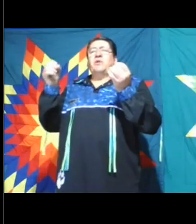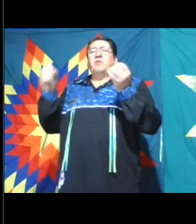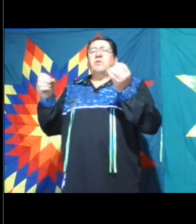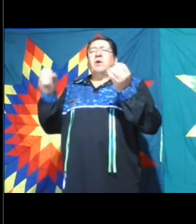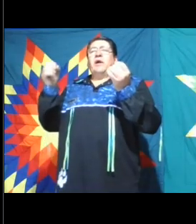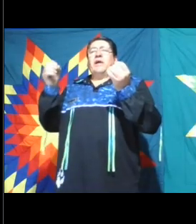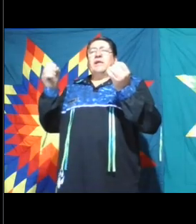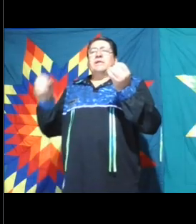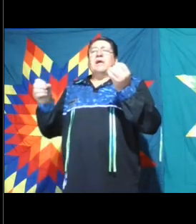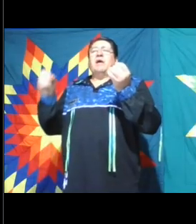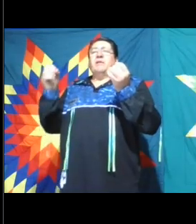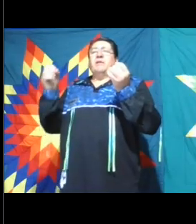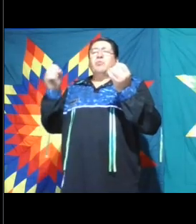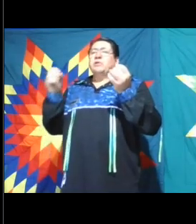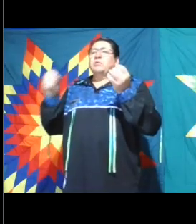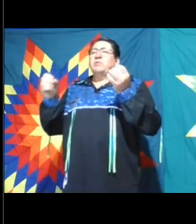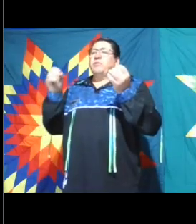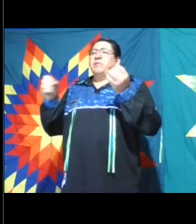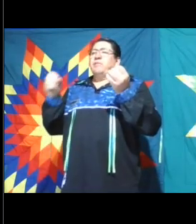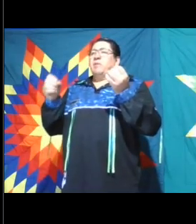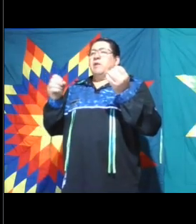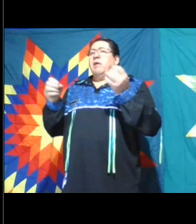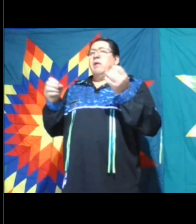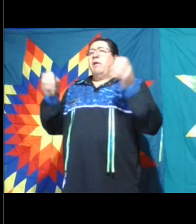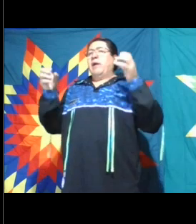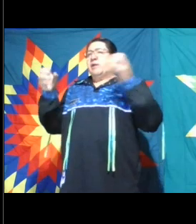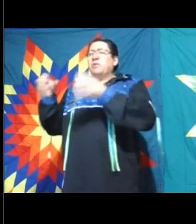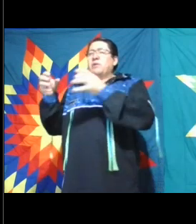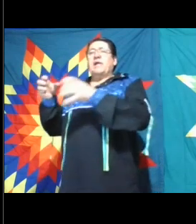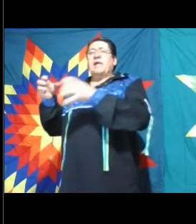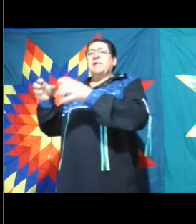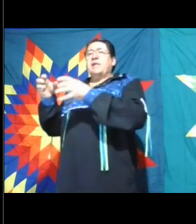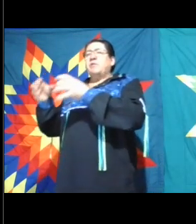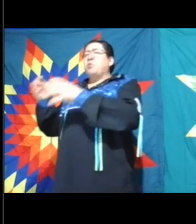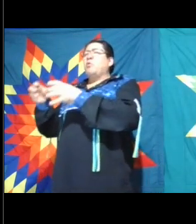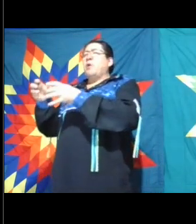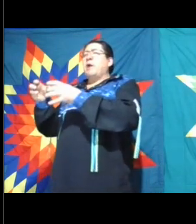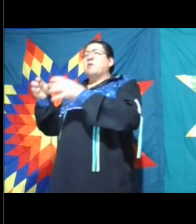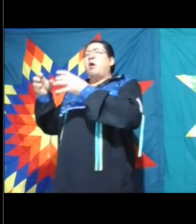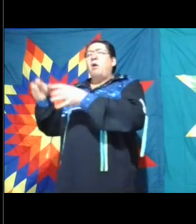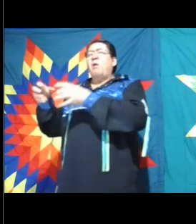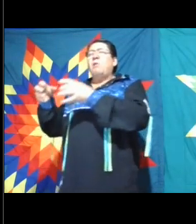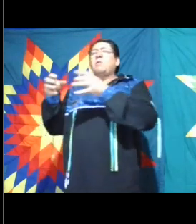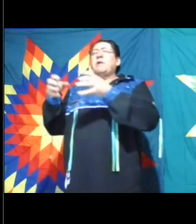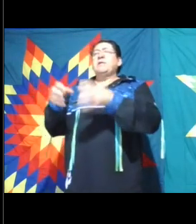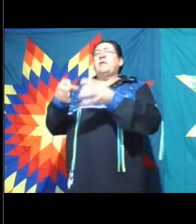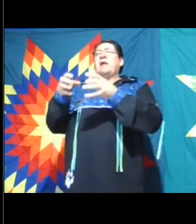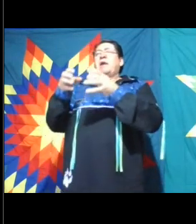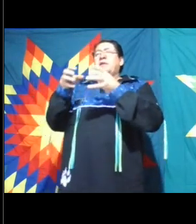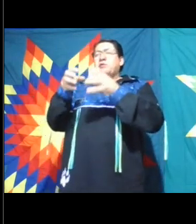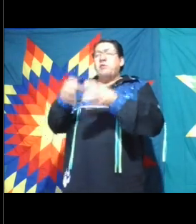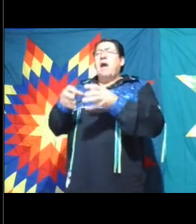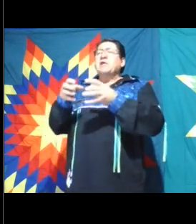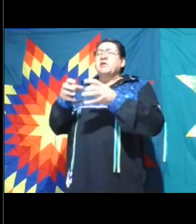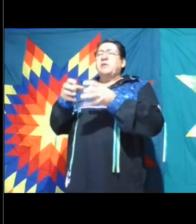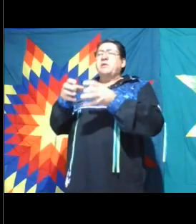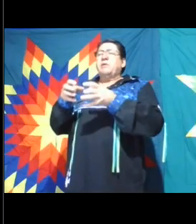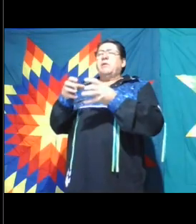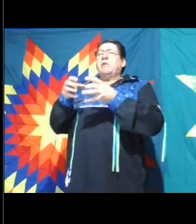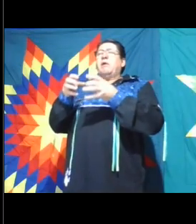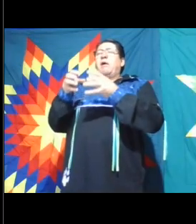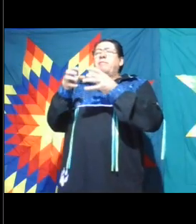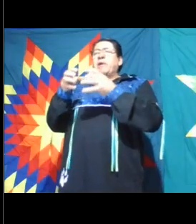continue to excel their personal career development? And like I said, those programs all go into that